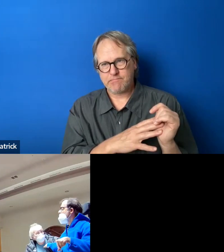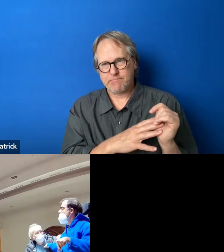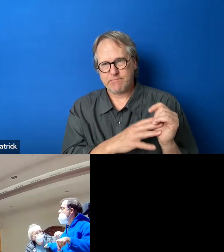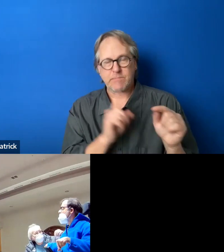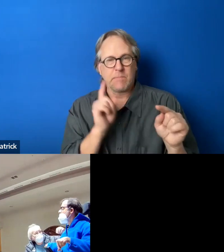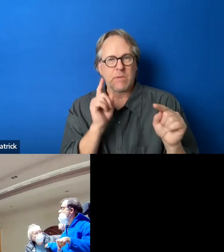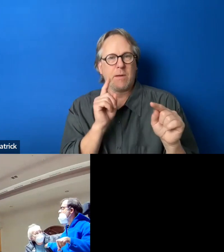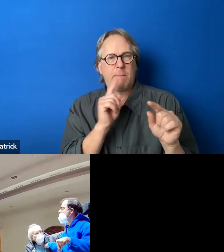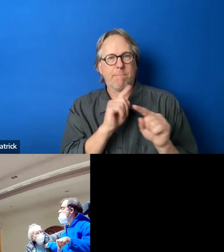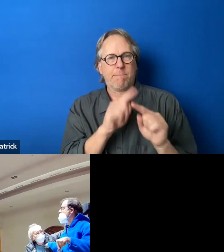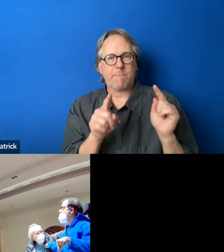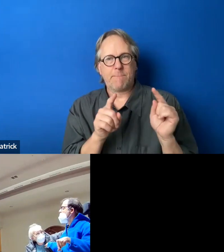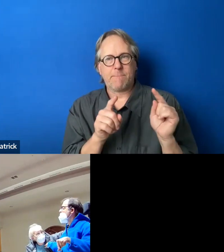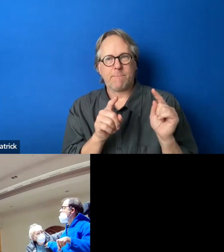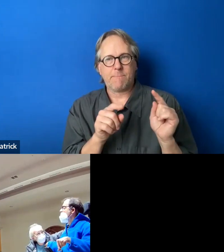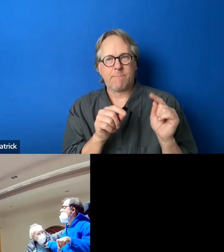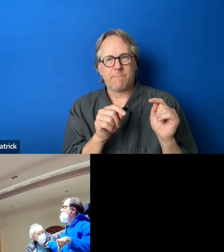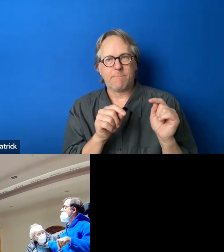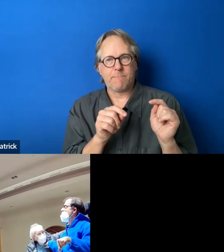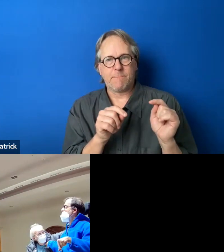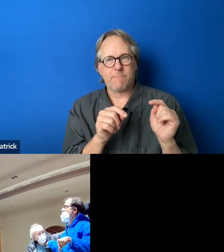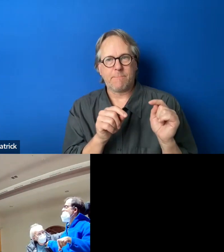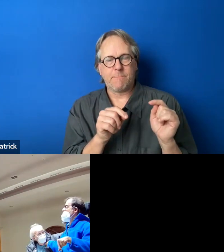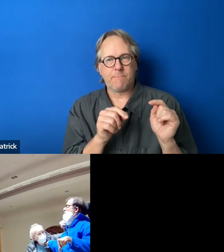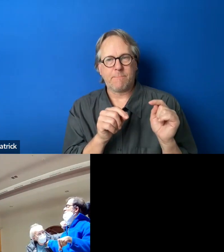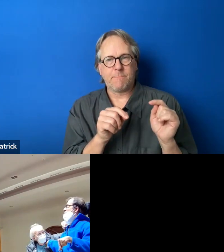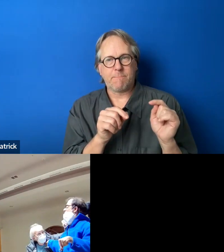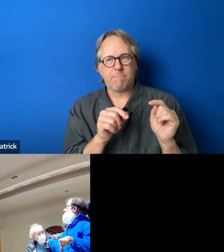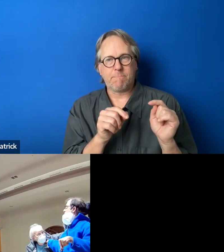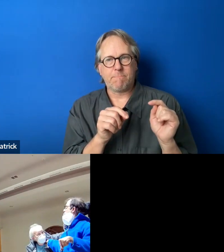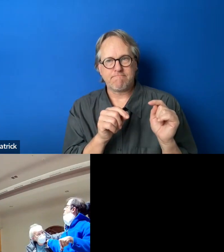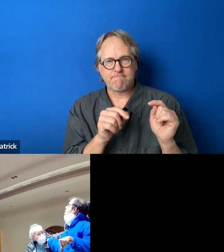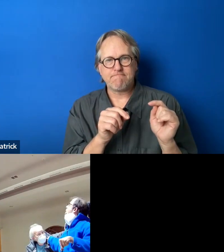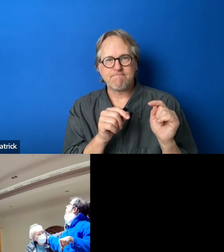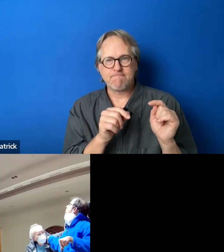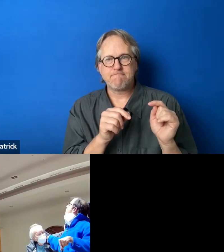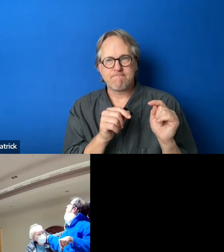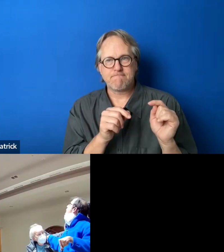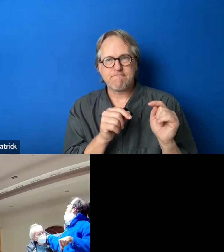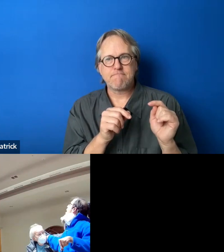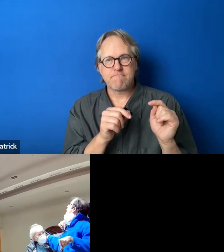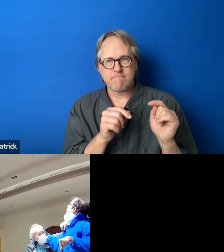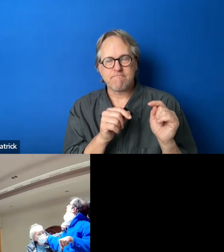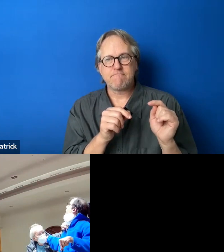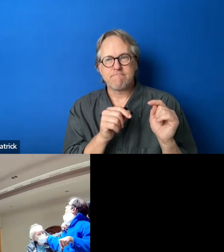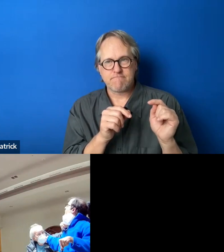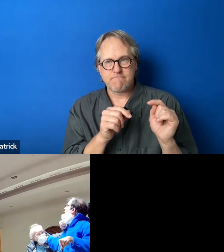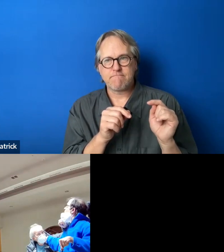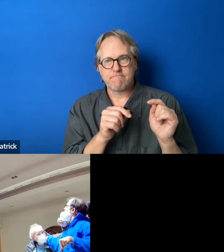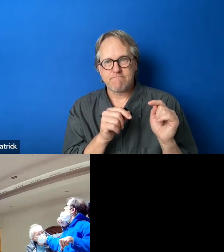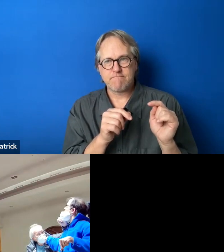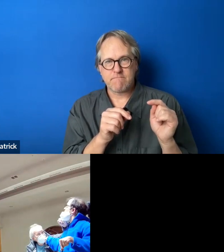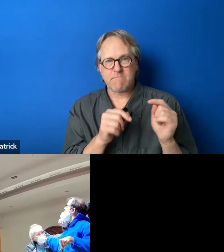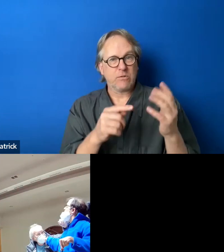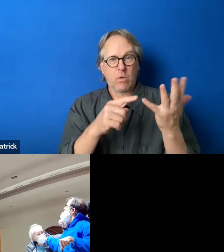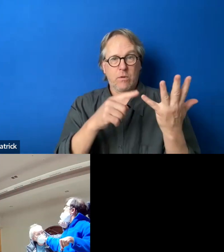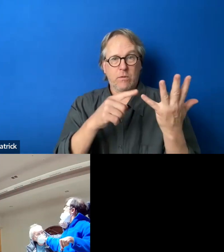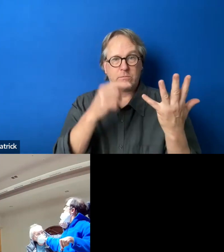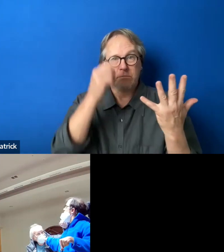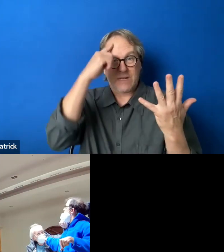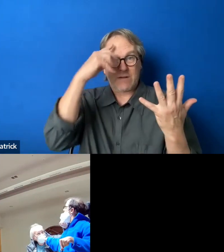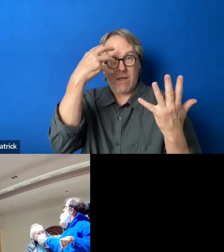lines that people draw between the plethora of mental health diagnoses